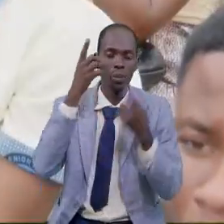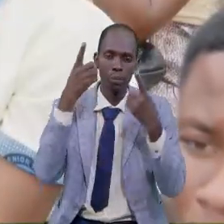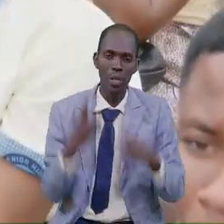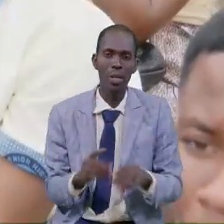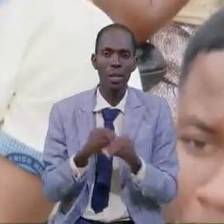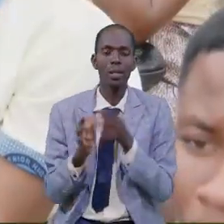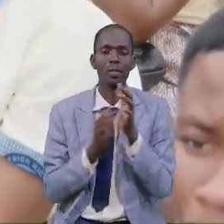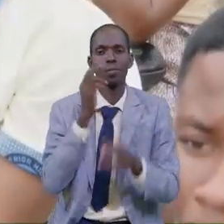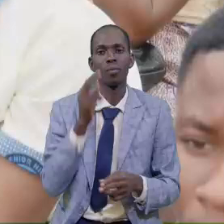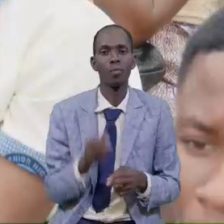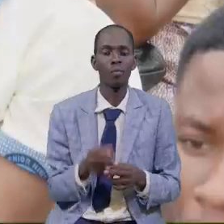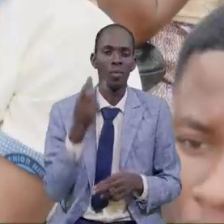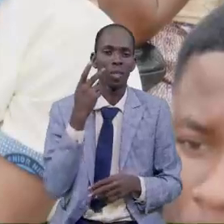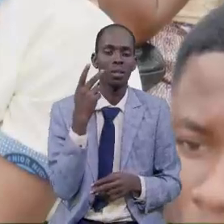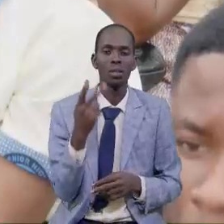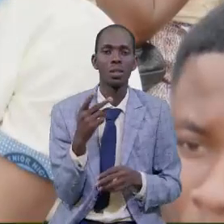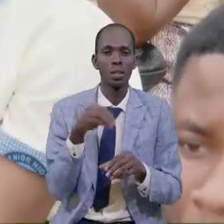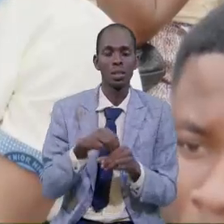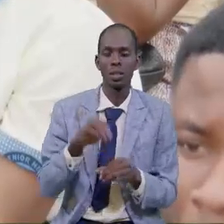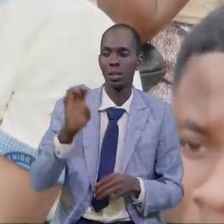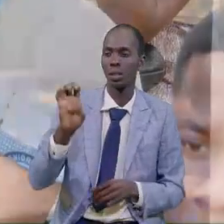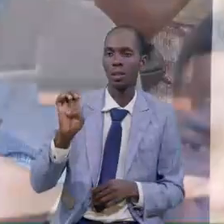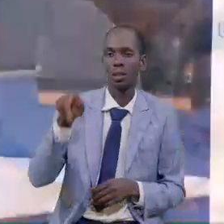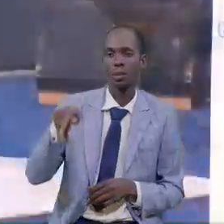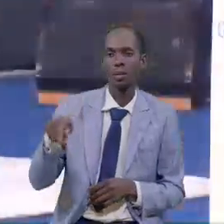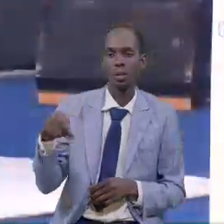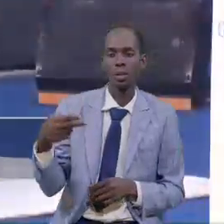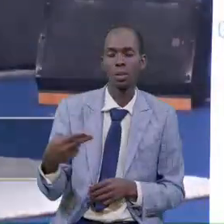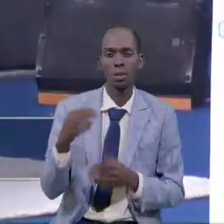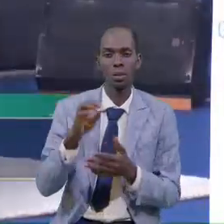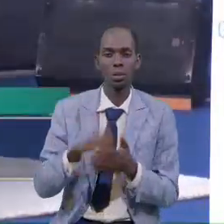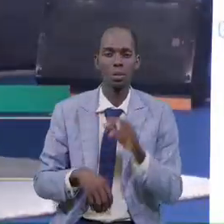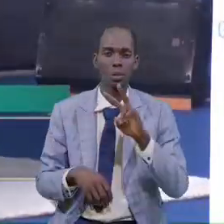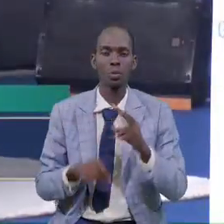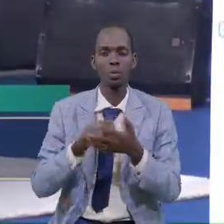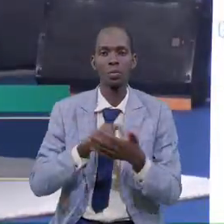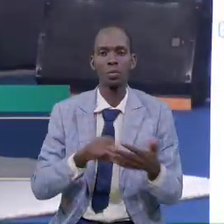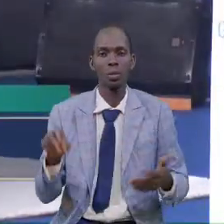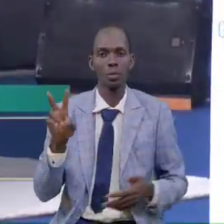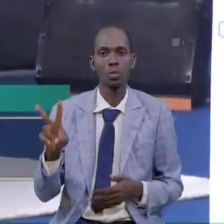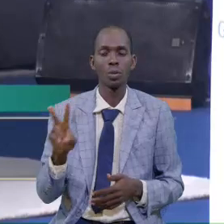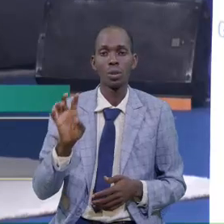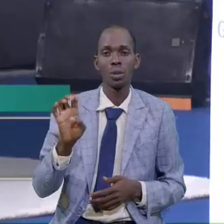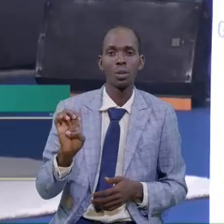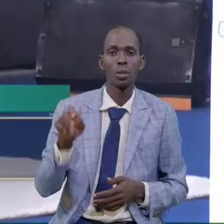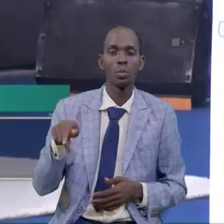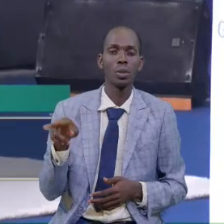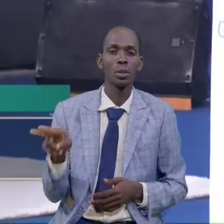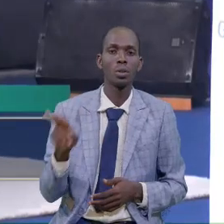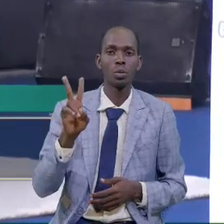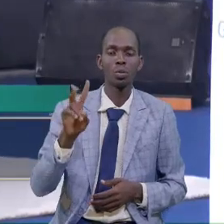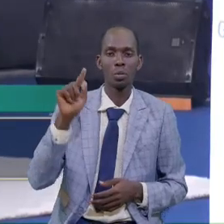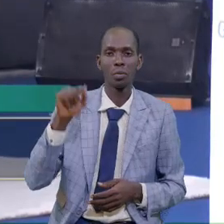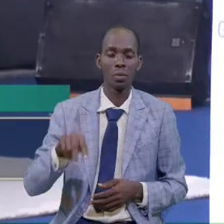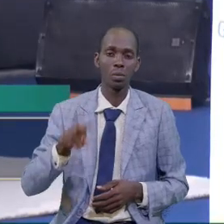We're looking at Ephesians chapter 2. I'm reading from verse 2. Ephesians chapter 2, looking